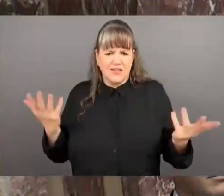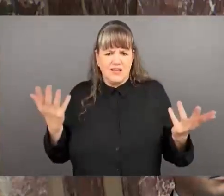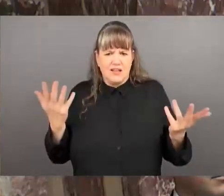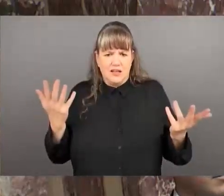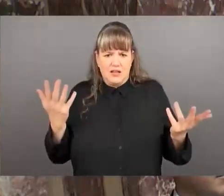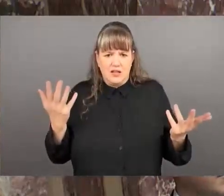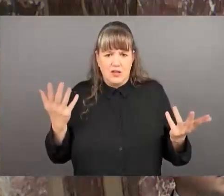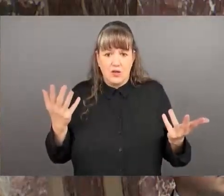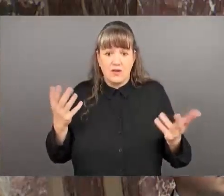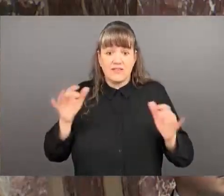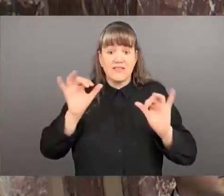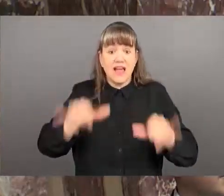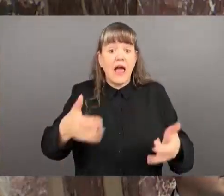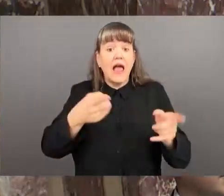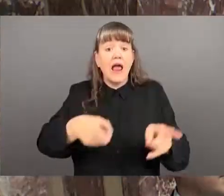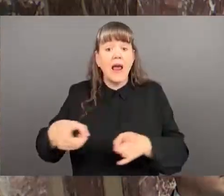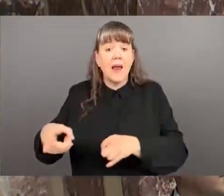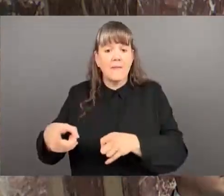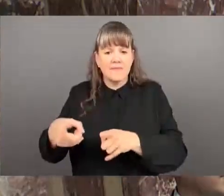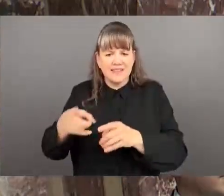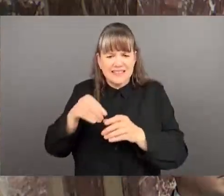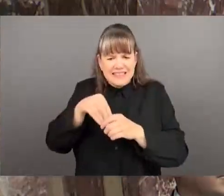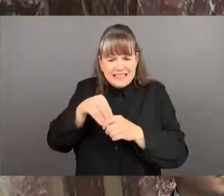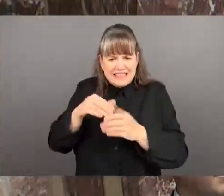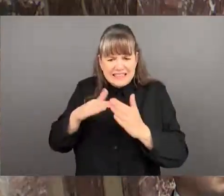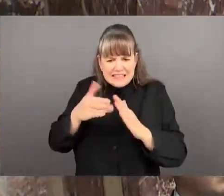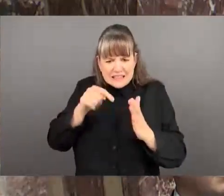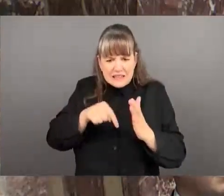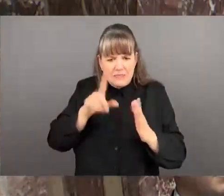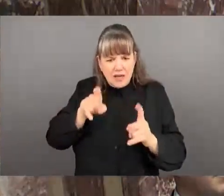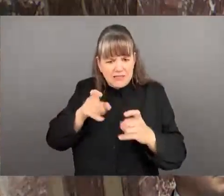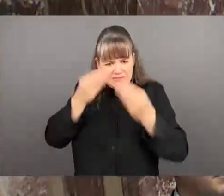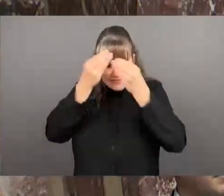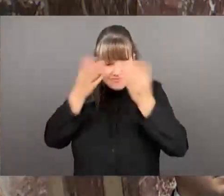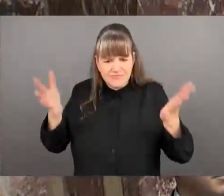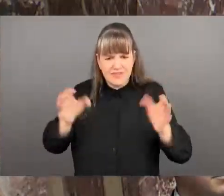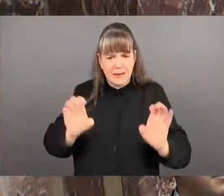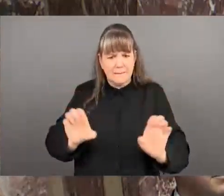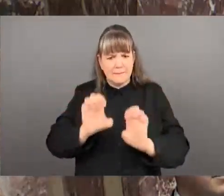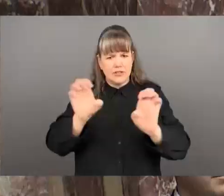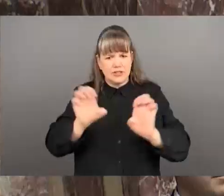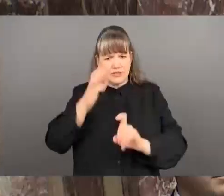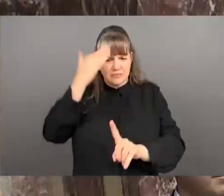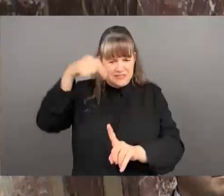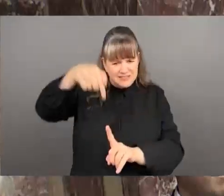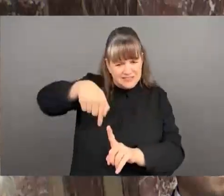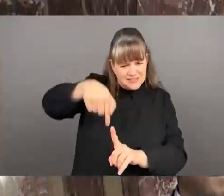a state of emergency due to the violence and the rampant